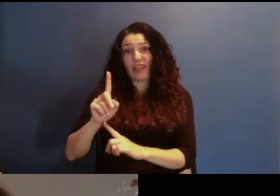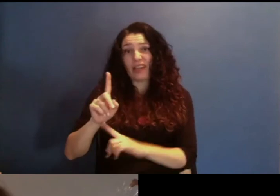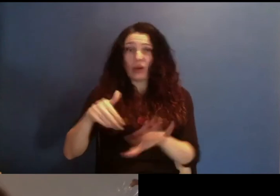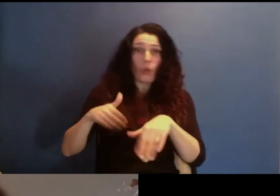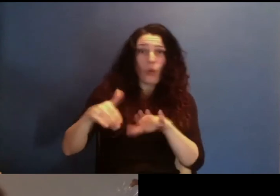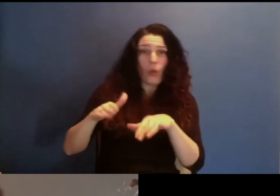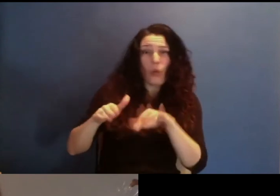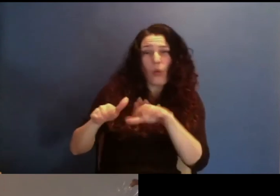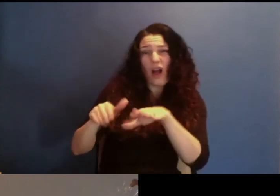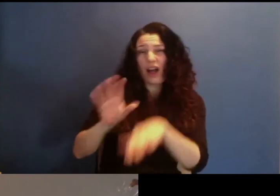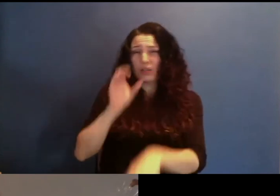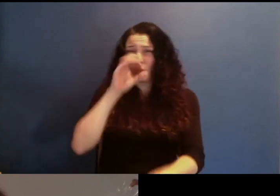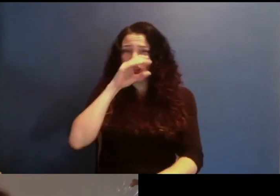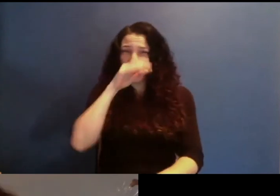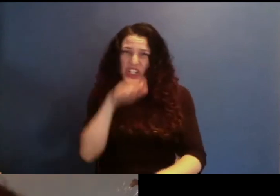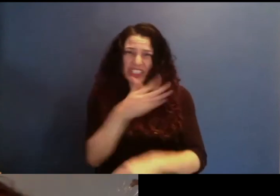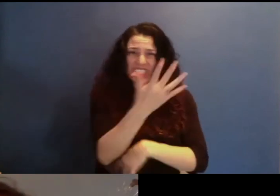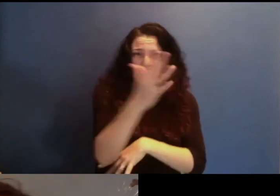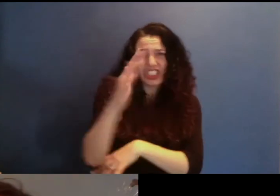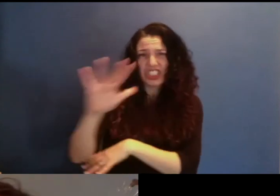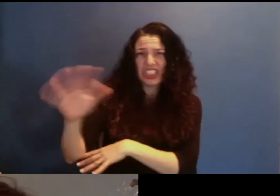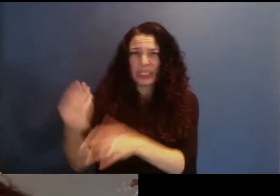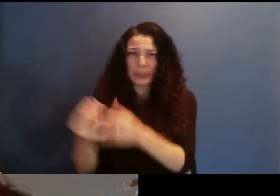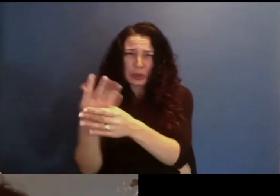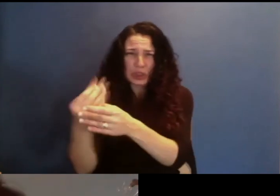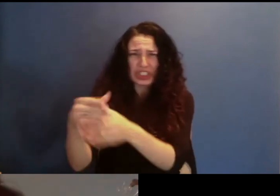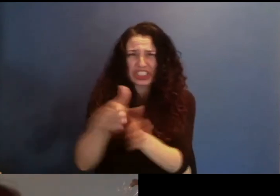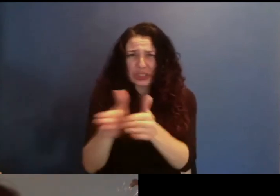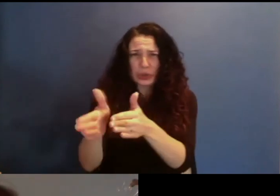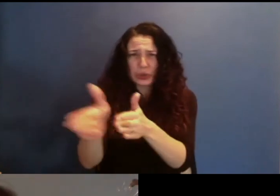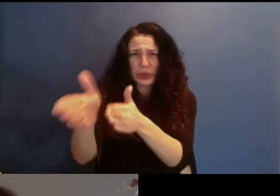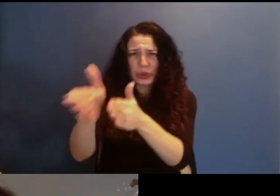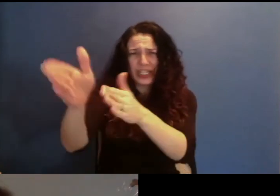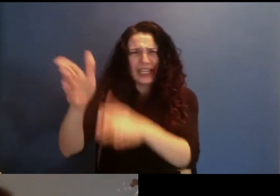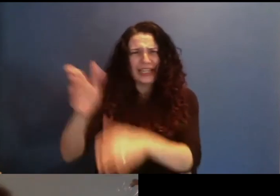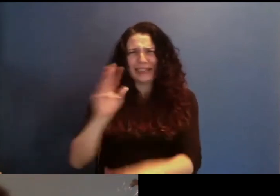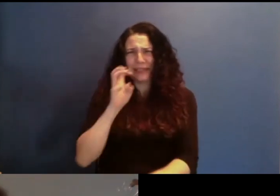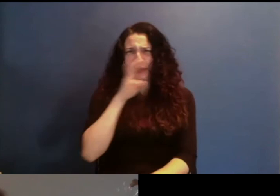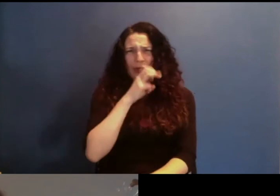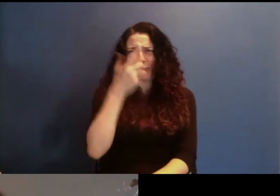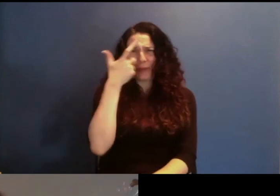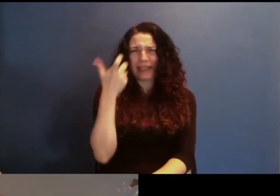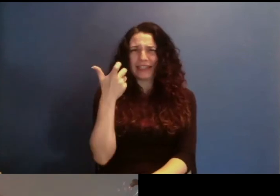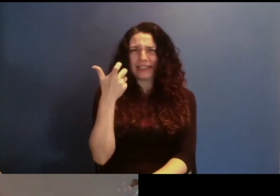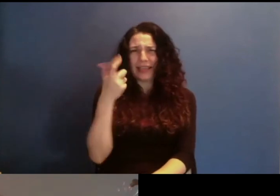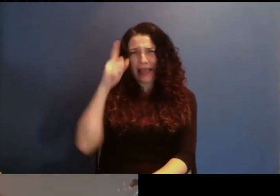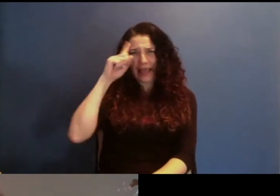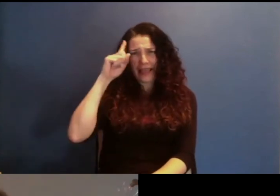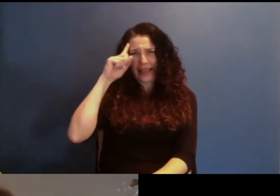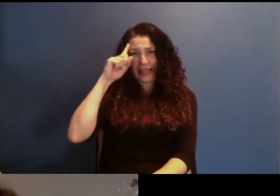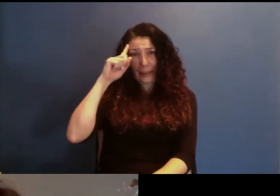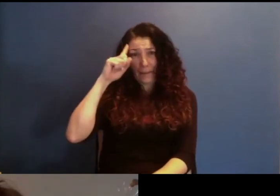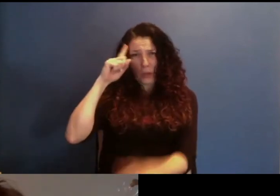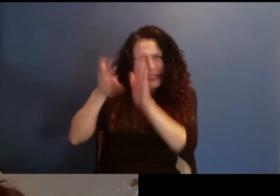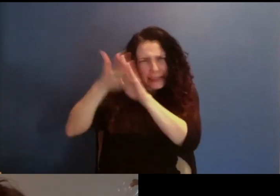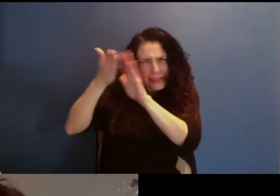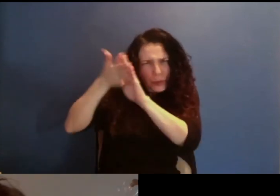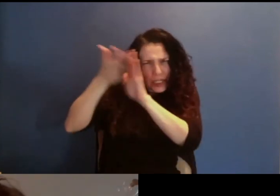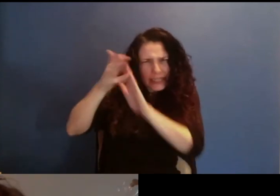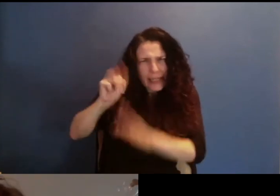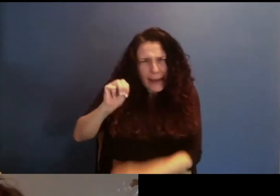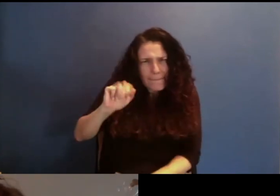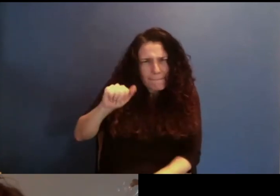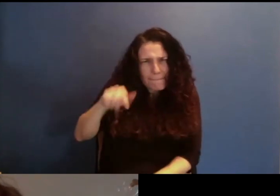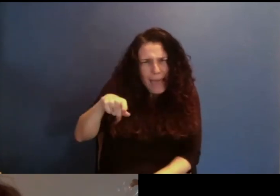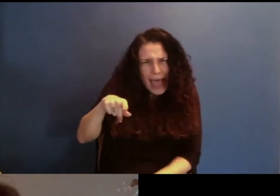like bushes. Like it's so funny, like the math like the math that you do in your brain as a disabled person. You're like, yeah, this like sounds fun for you,